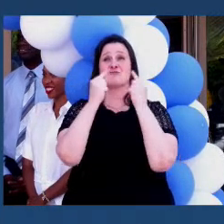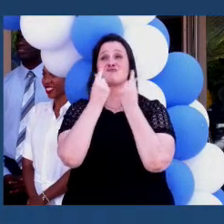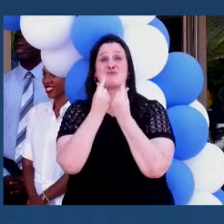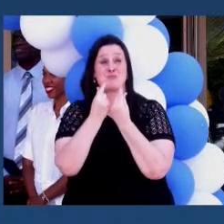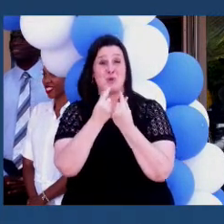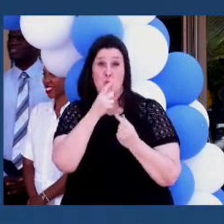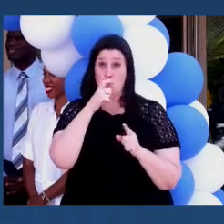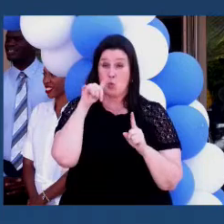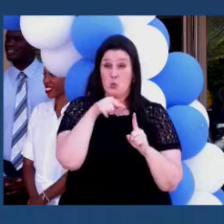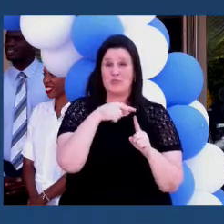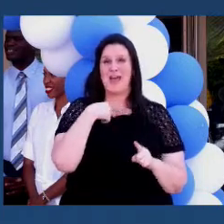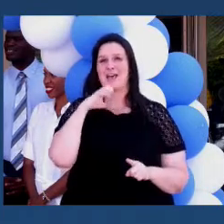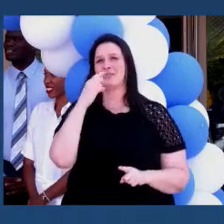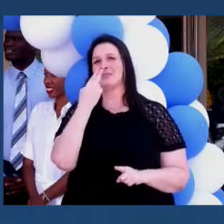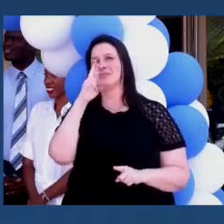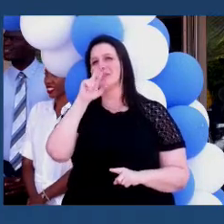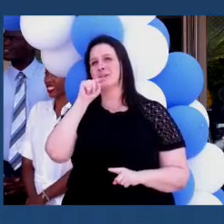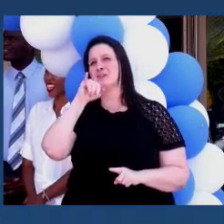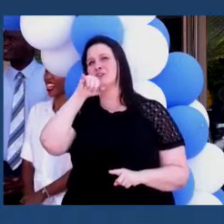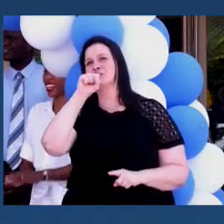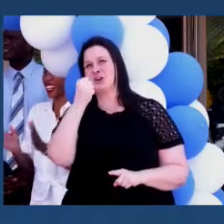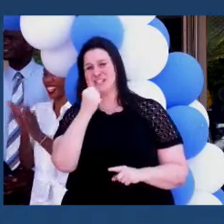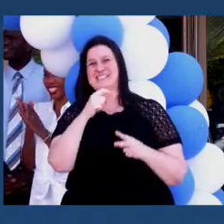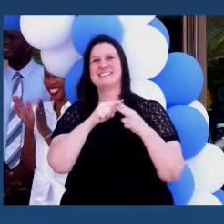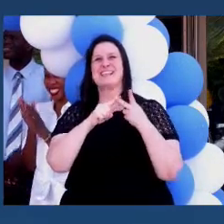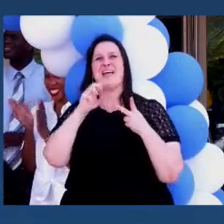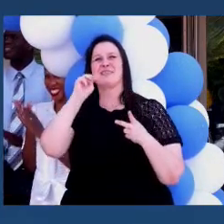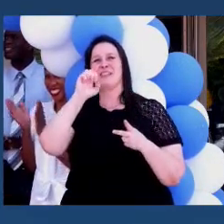that's the Curtises and the Masons.